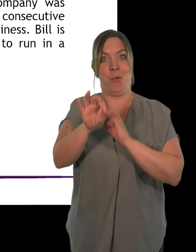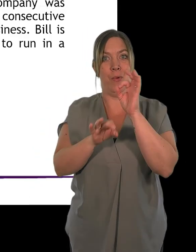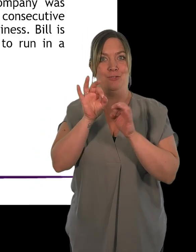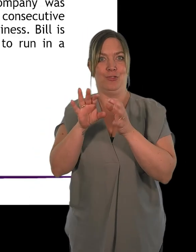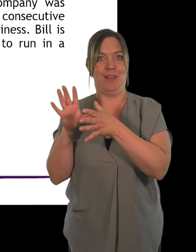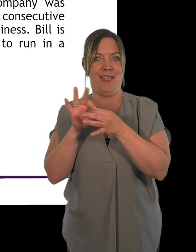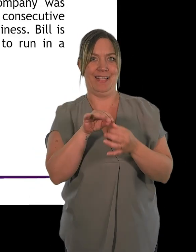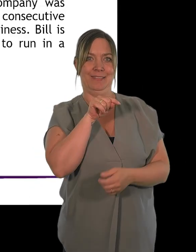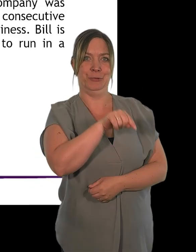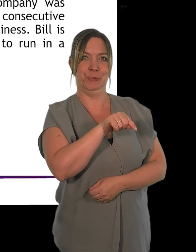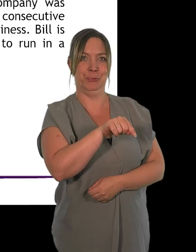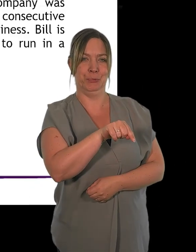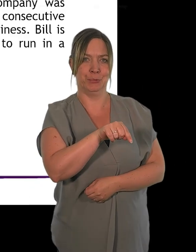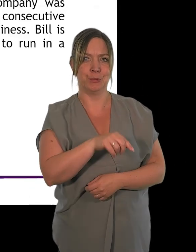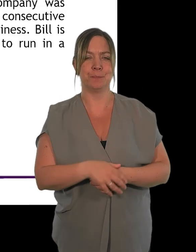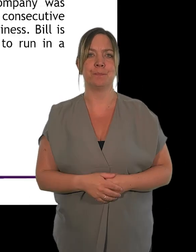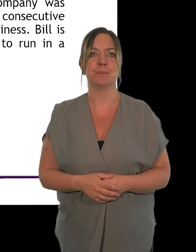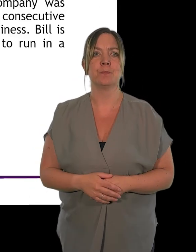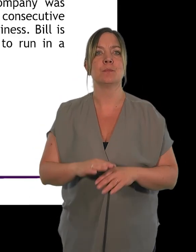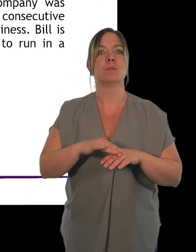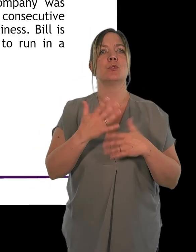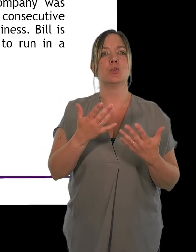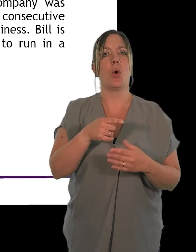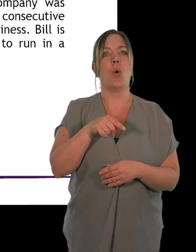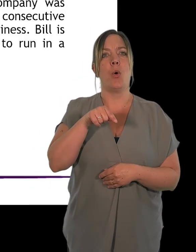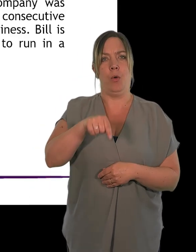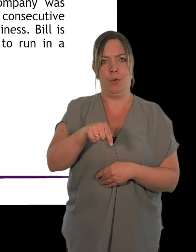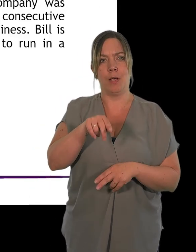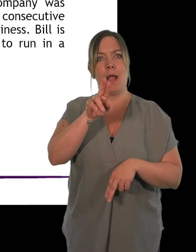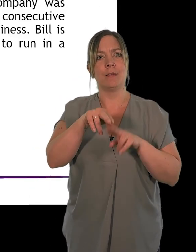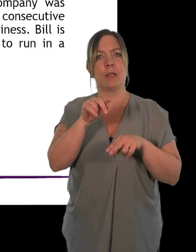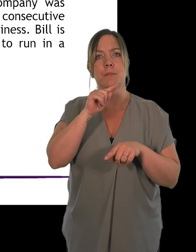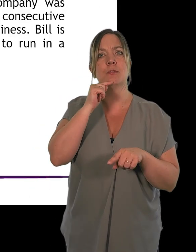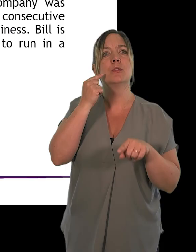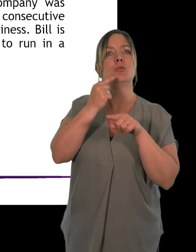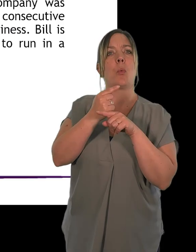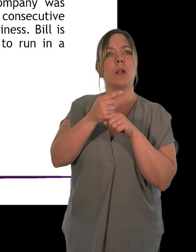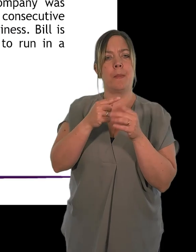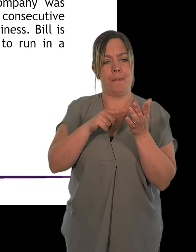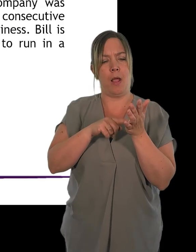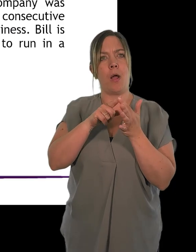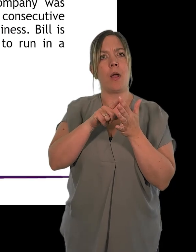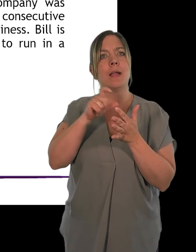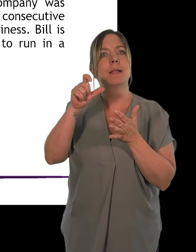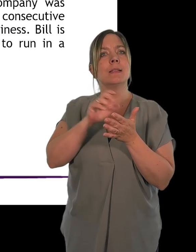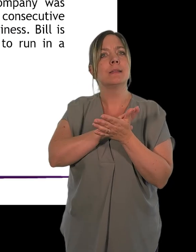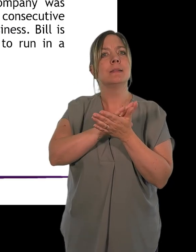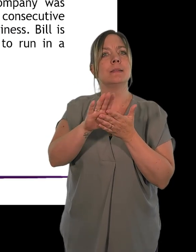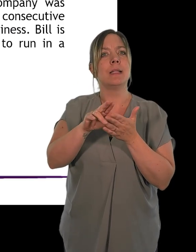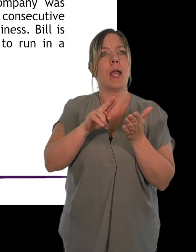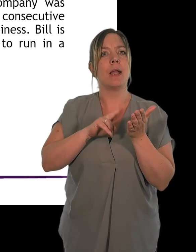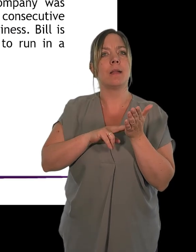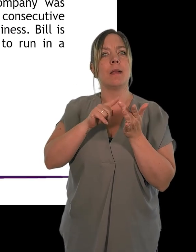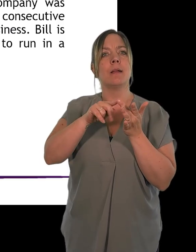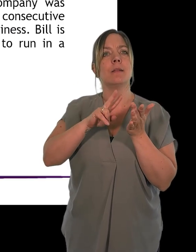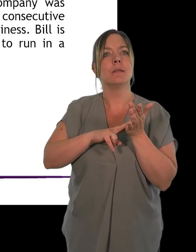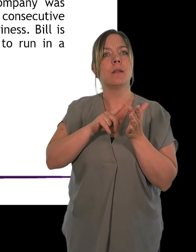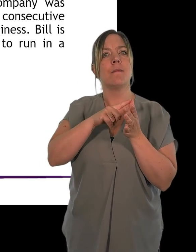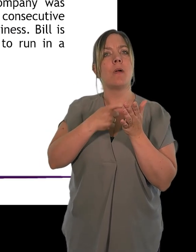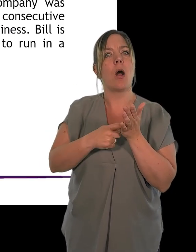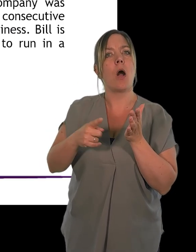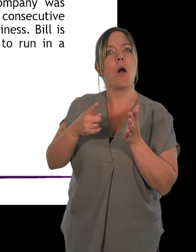this assessment, you're referring to Technovara, who design and